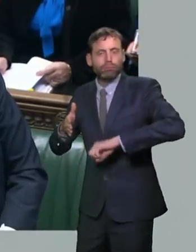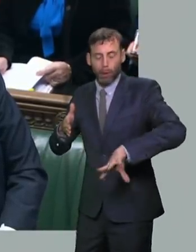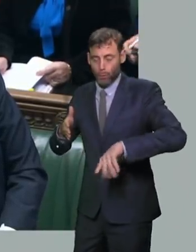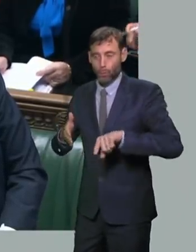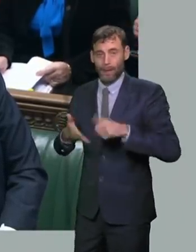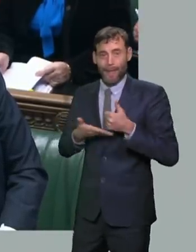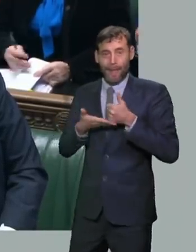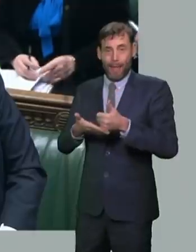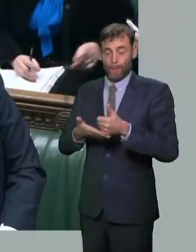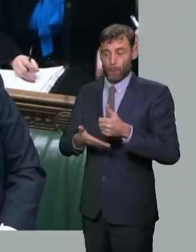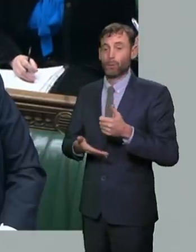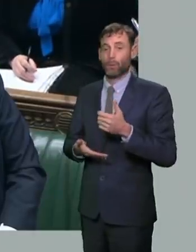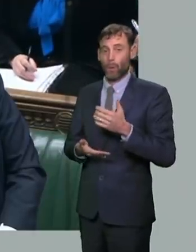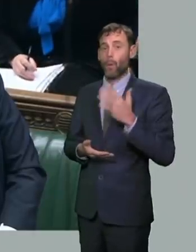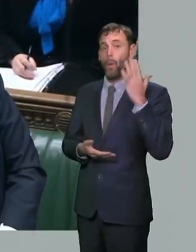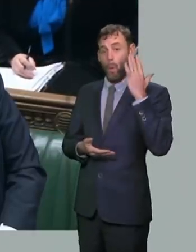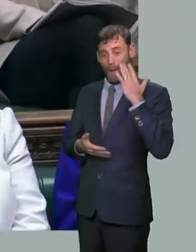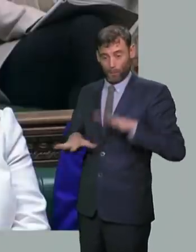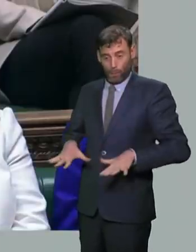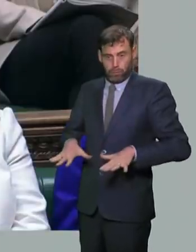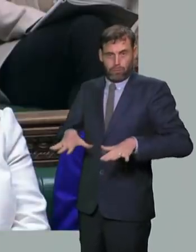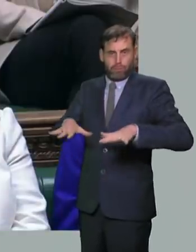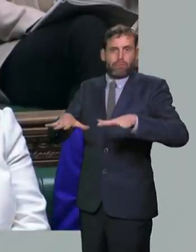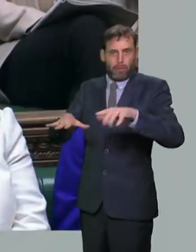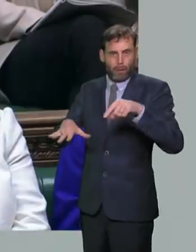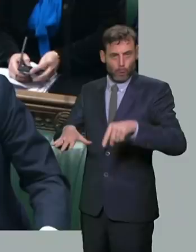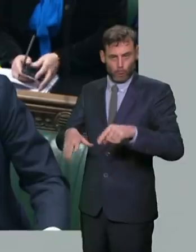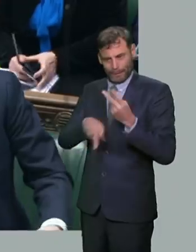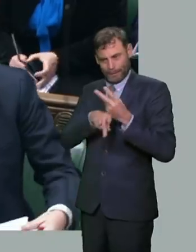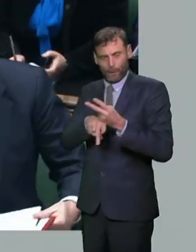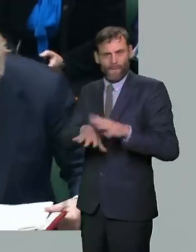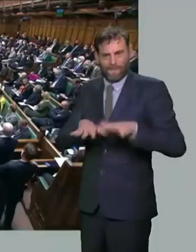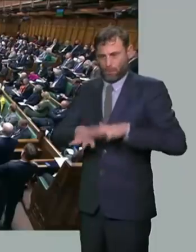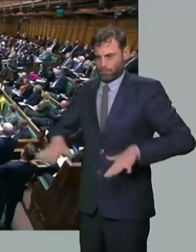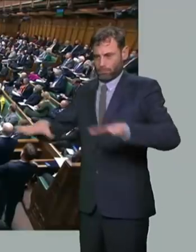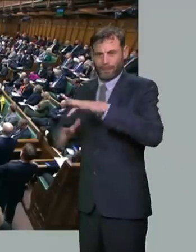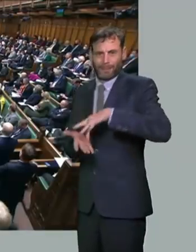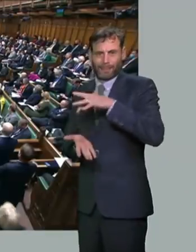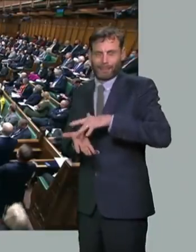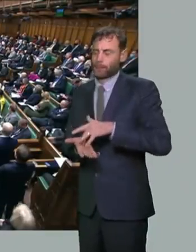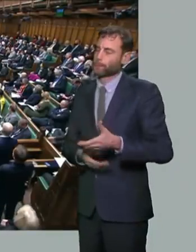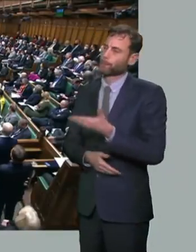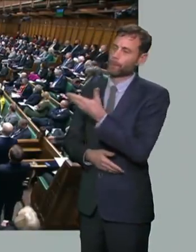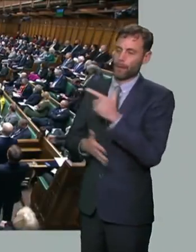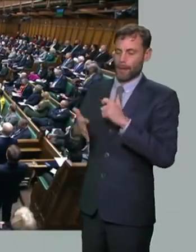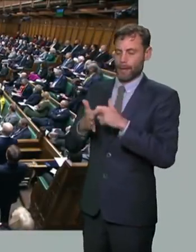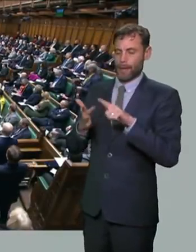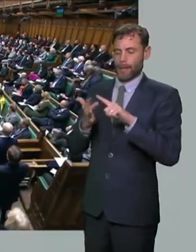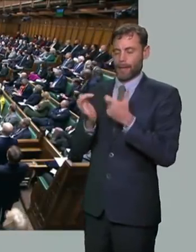London when the Basel Jet interceptors overflow, and to deal with flooding throughout the city. Leader of the Opposition, Keir